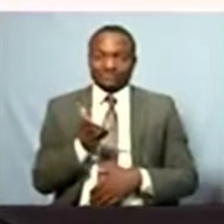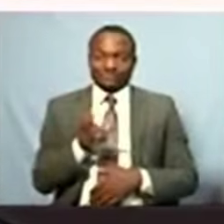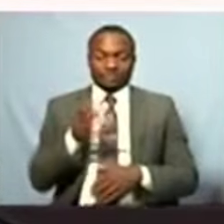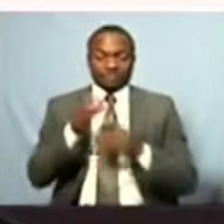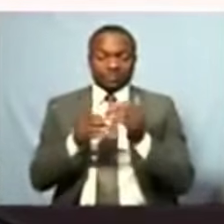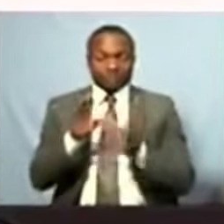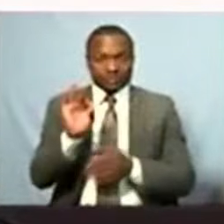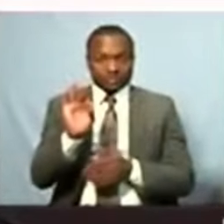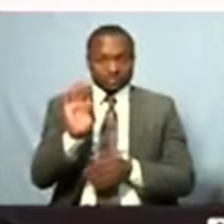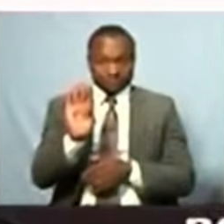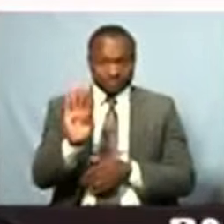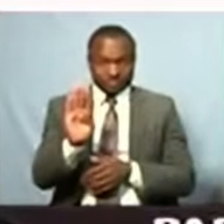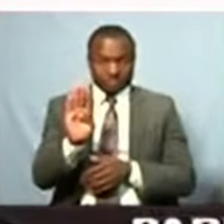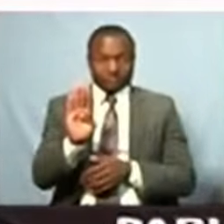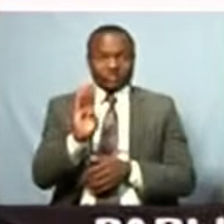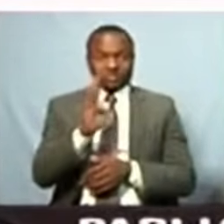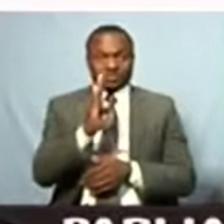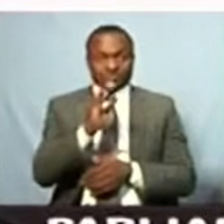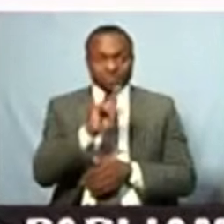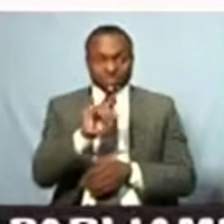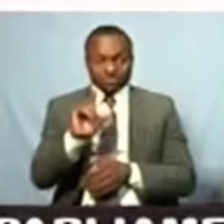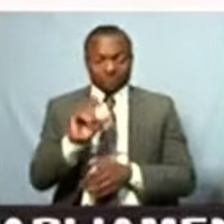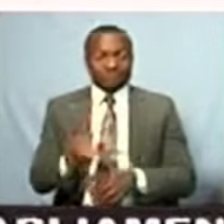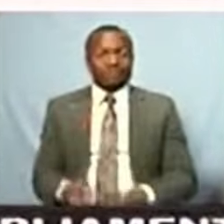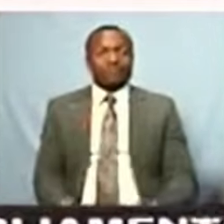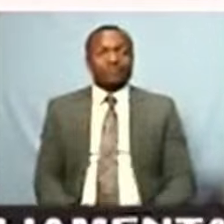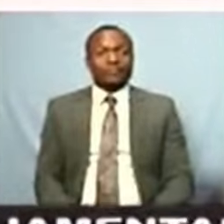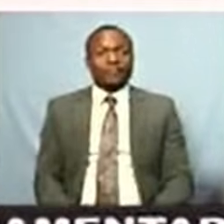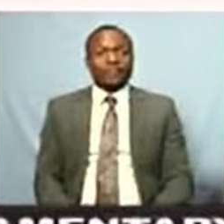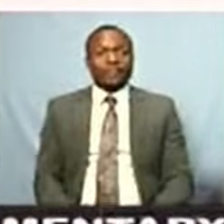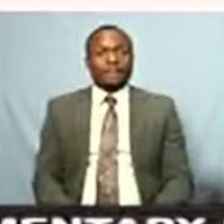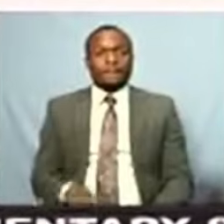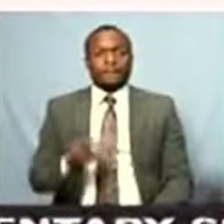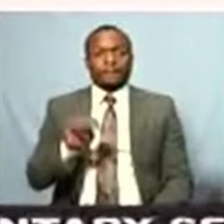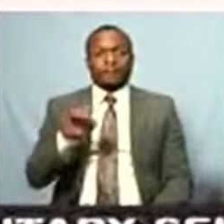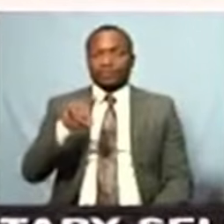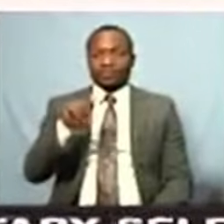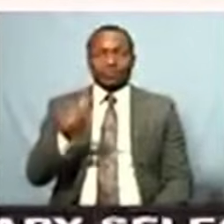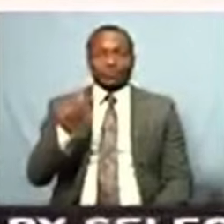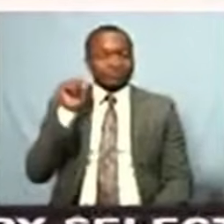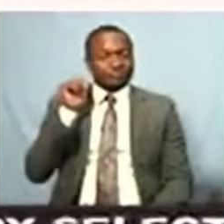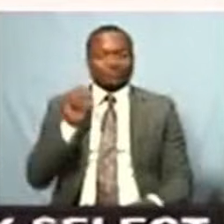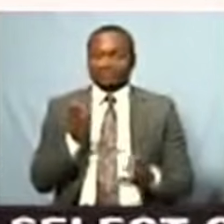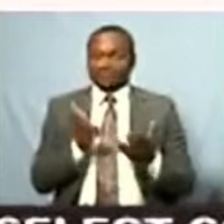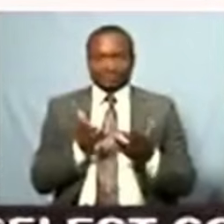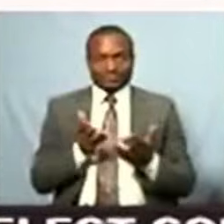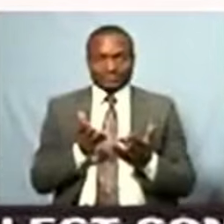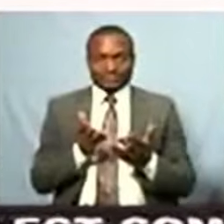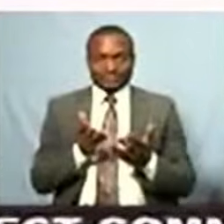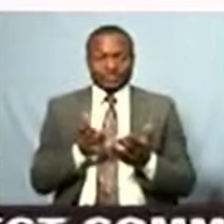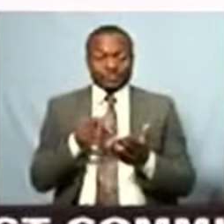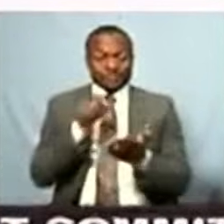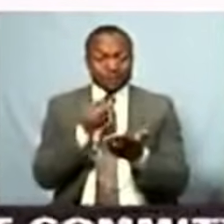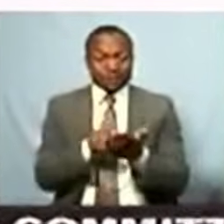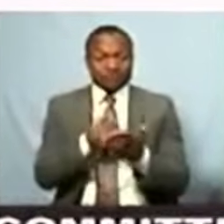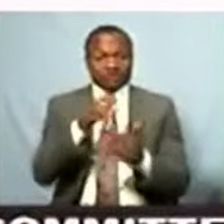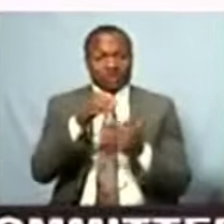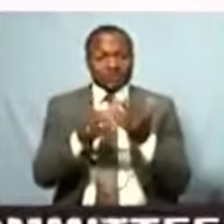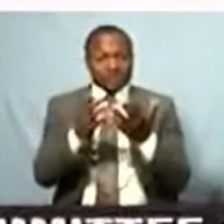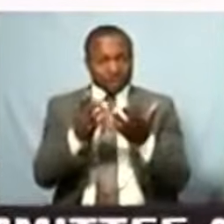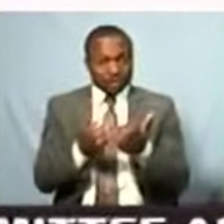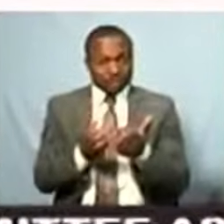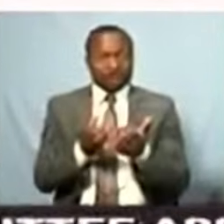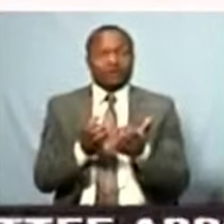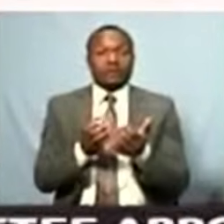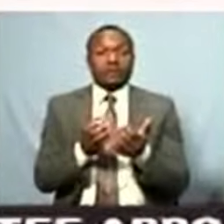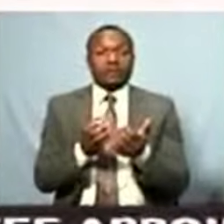Clause 9B of the bill, NIPA has no objection to the same. This clause intends to